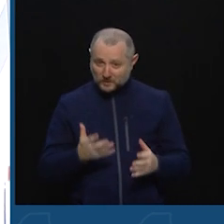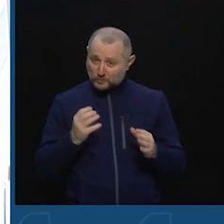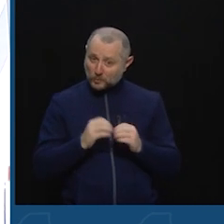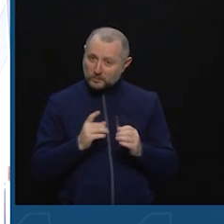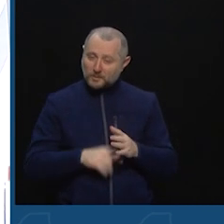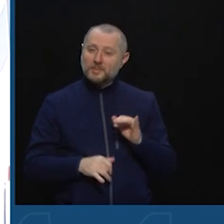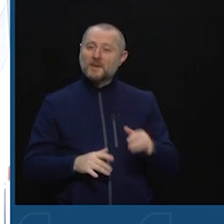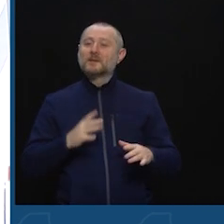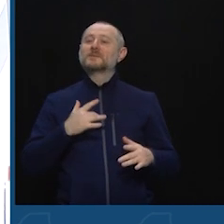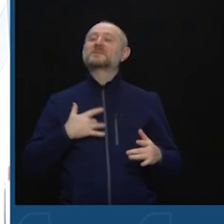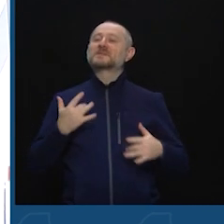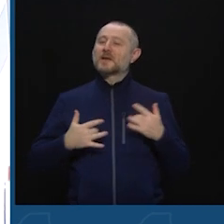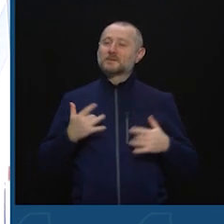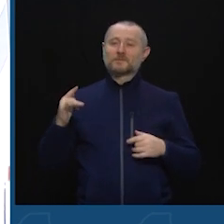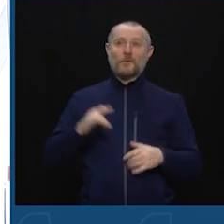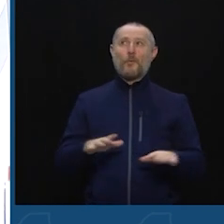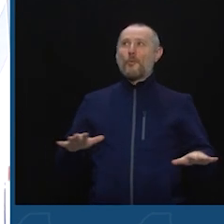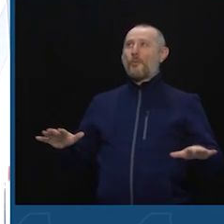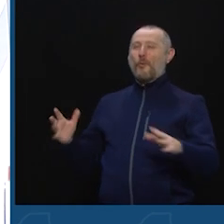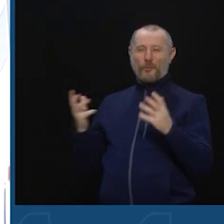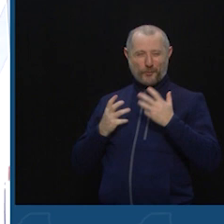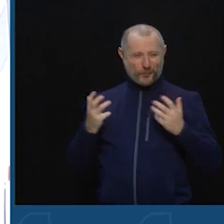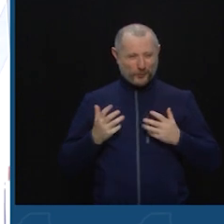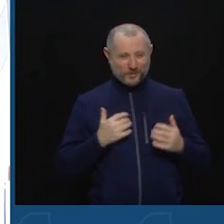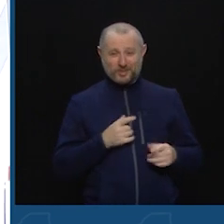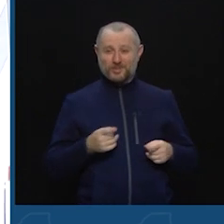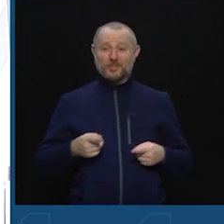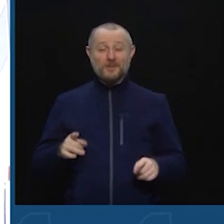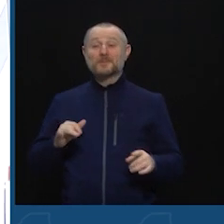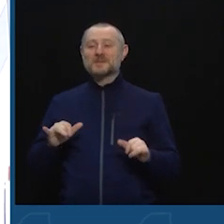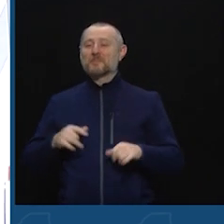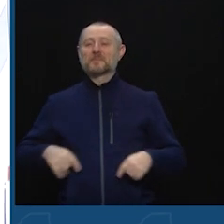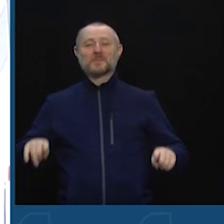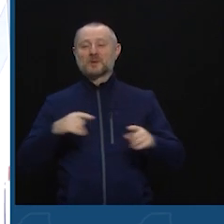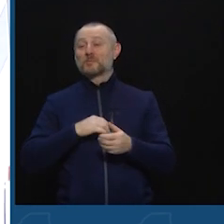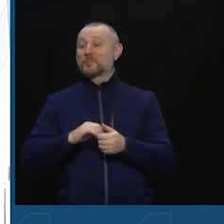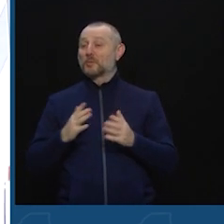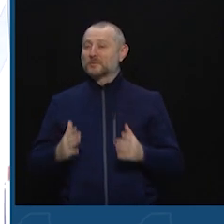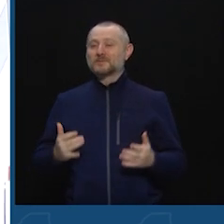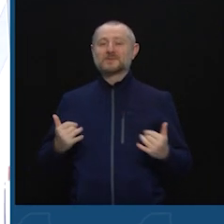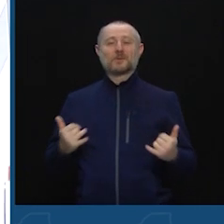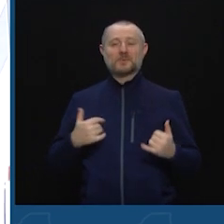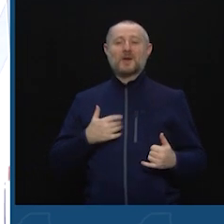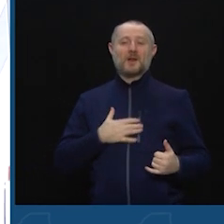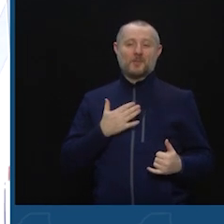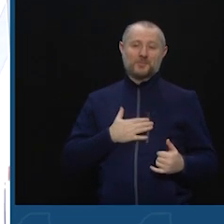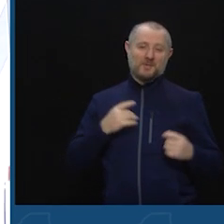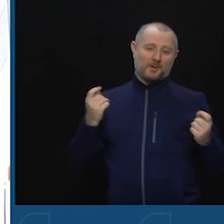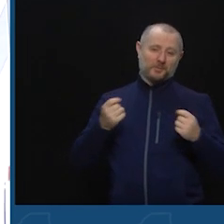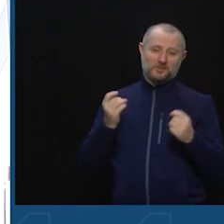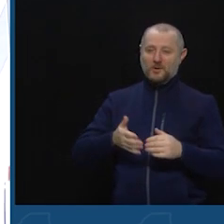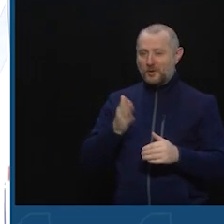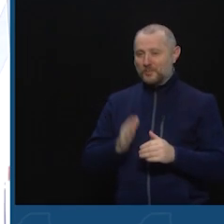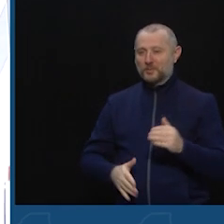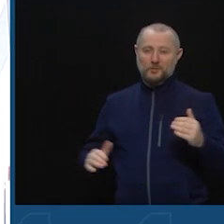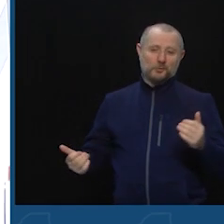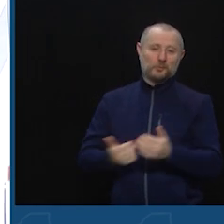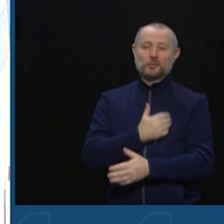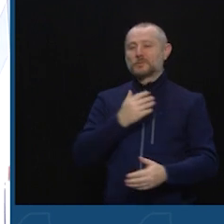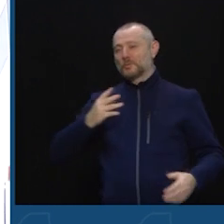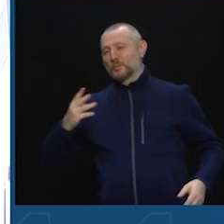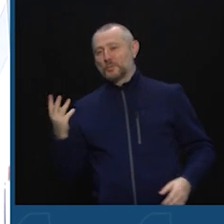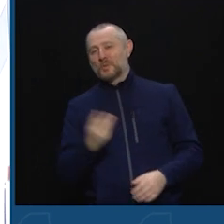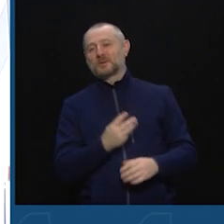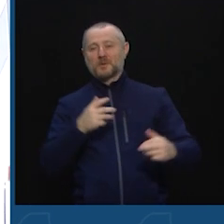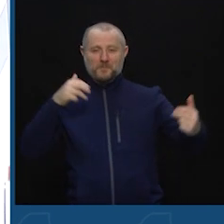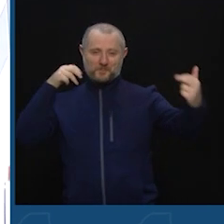to fly to. Like all our partners here today, I'm happy to celebrate the completion of this new Western Pedestrian